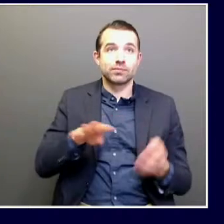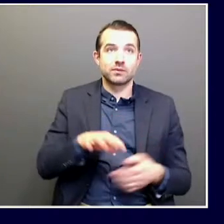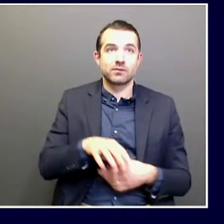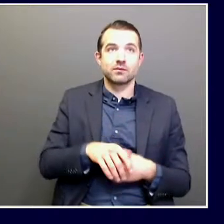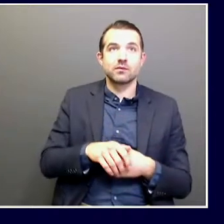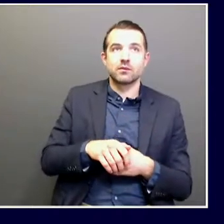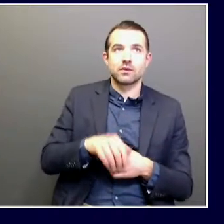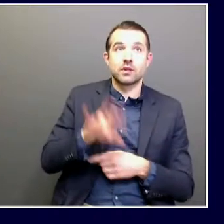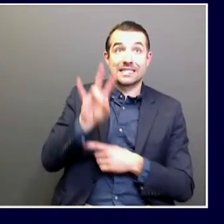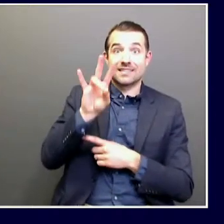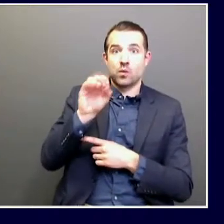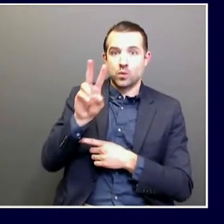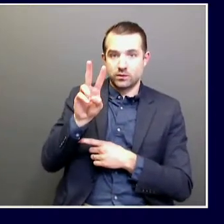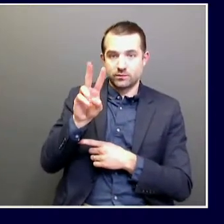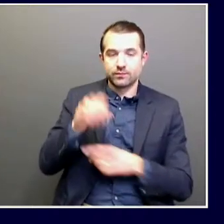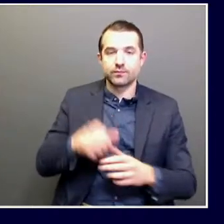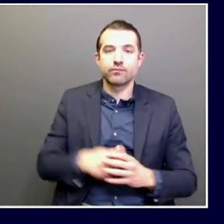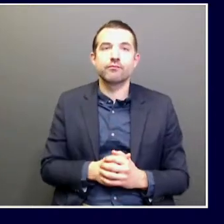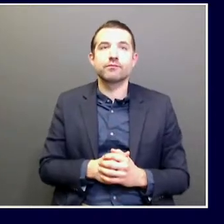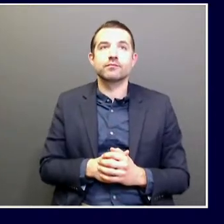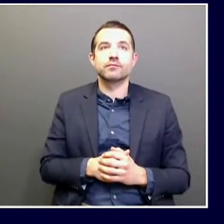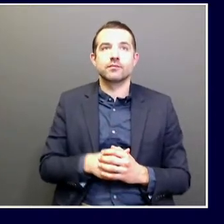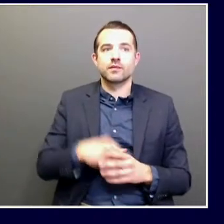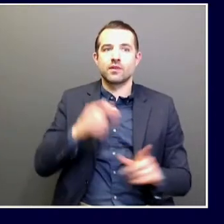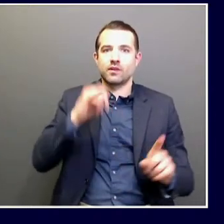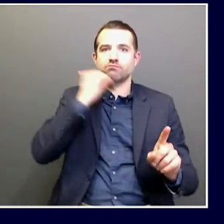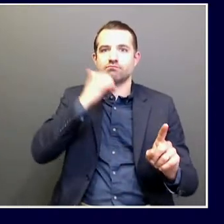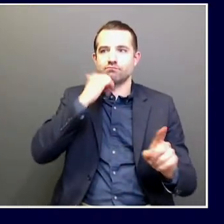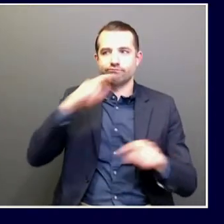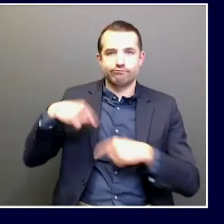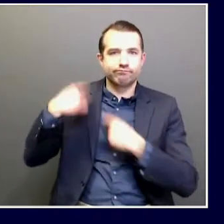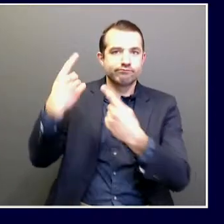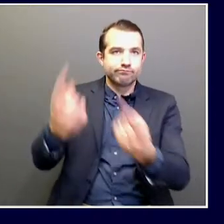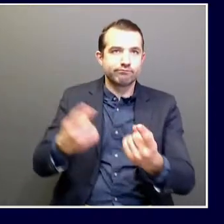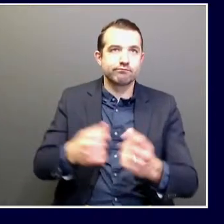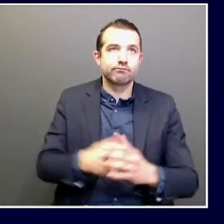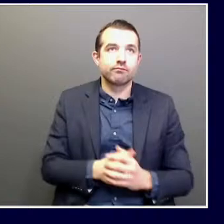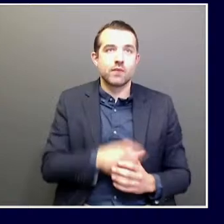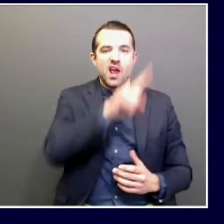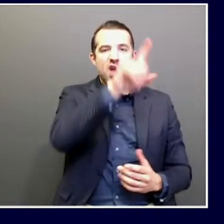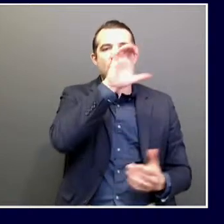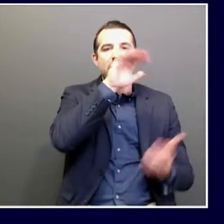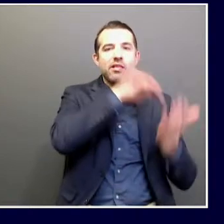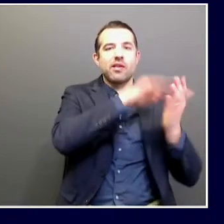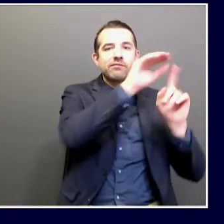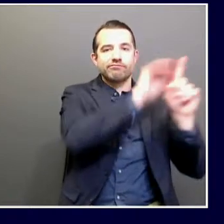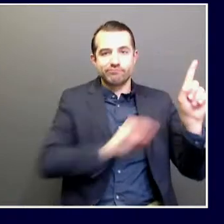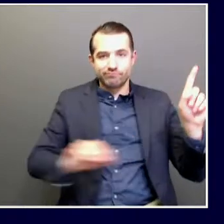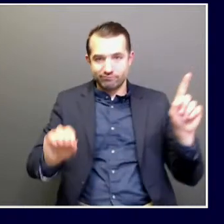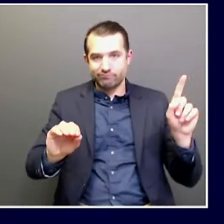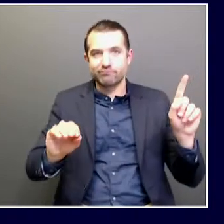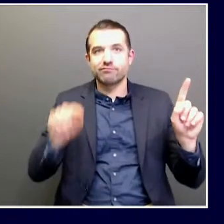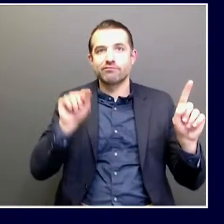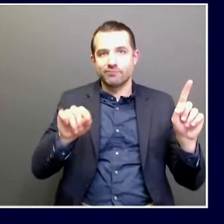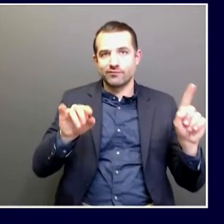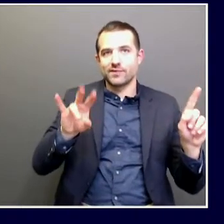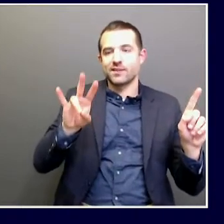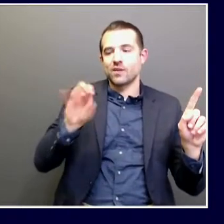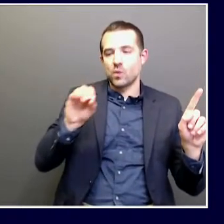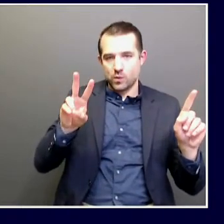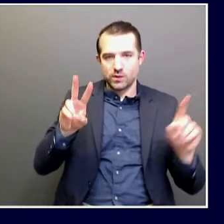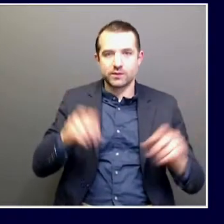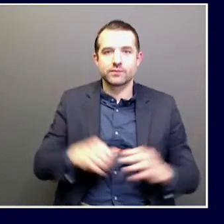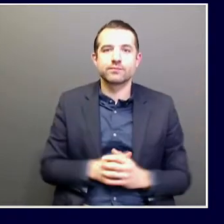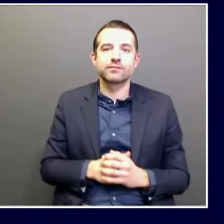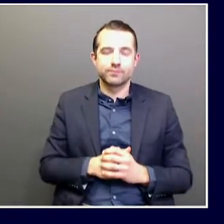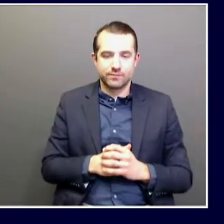tests that are being done every day for every 100,000 people in Maine. To put that number in perspective, 2 weeks ago,